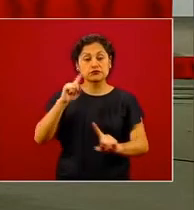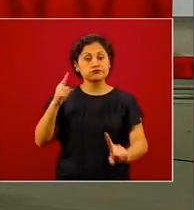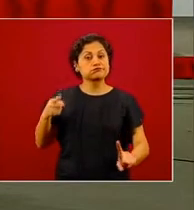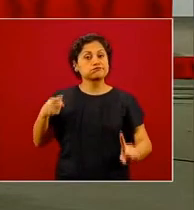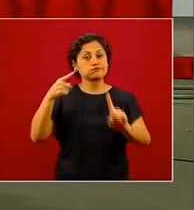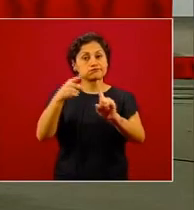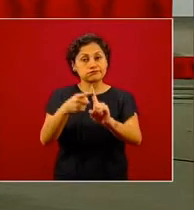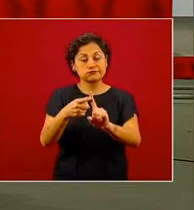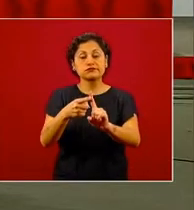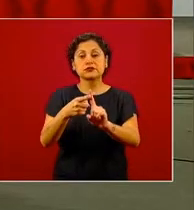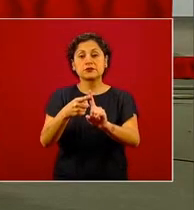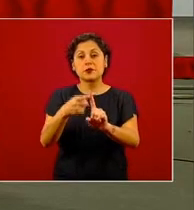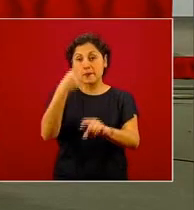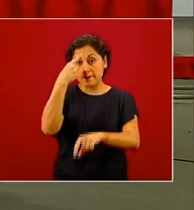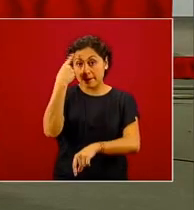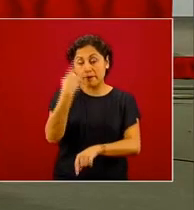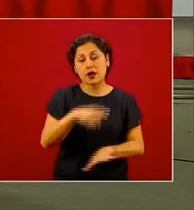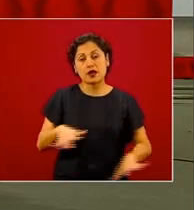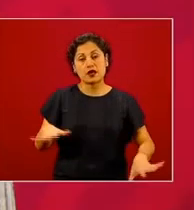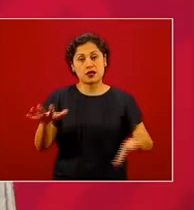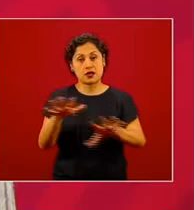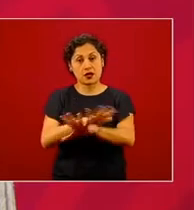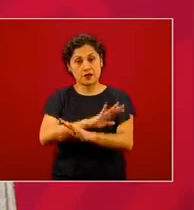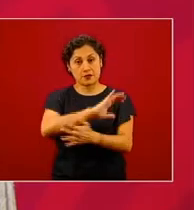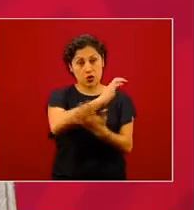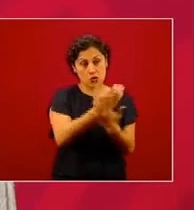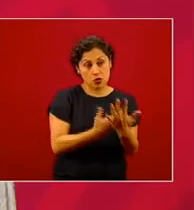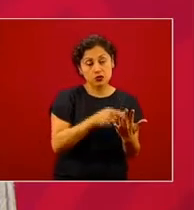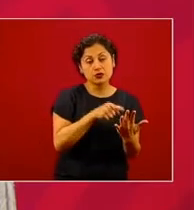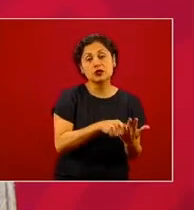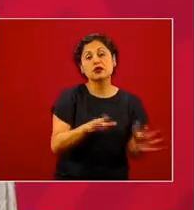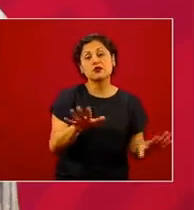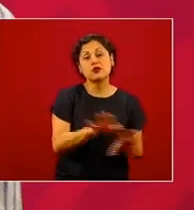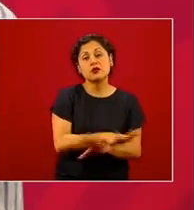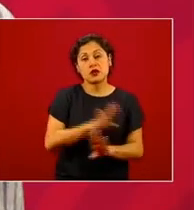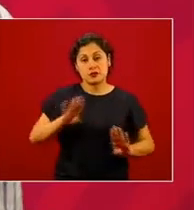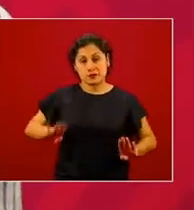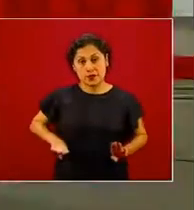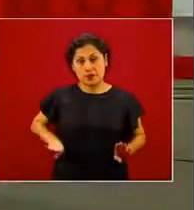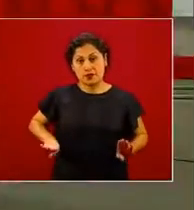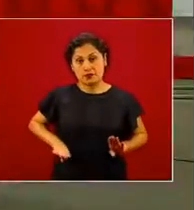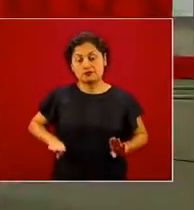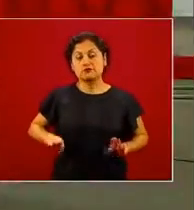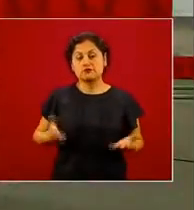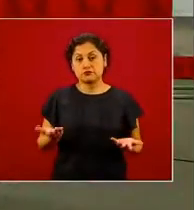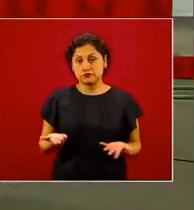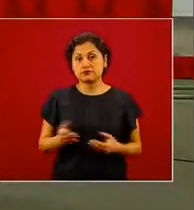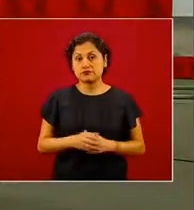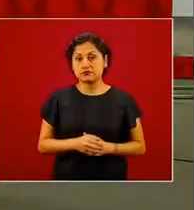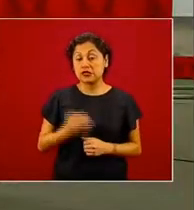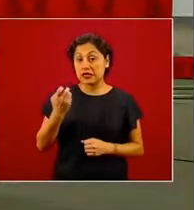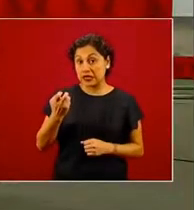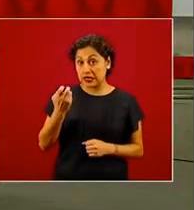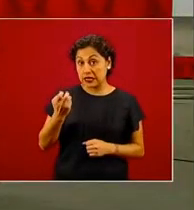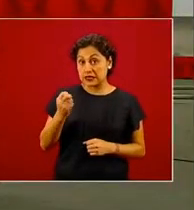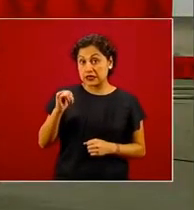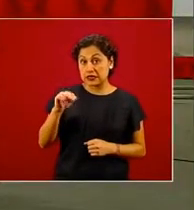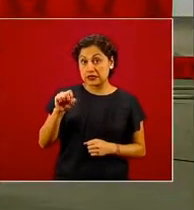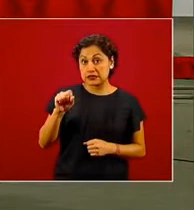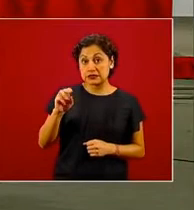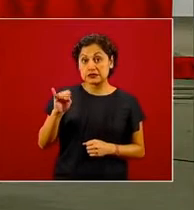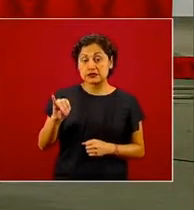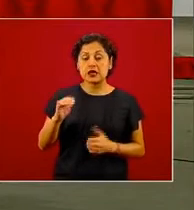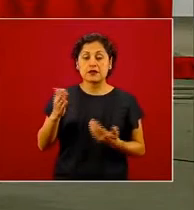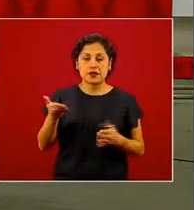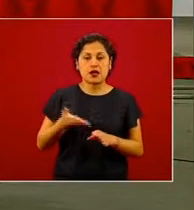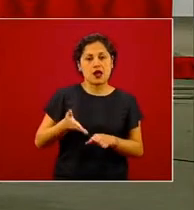specifically to standardize all of these systems and positions. So regardless of the